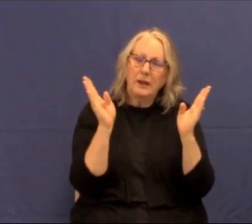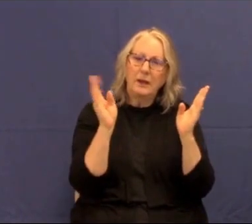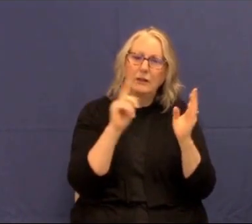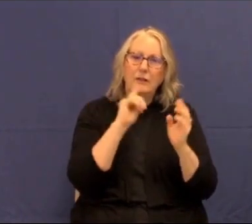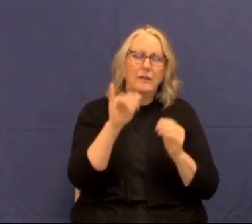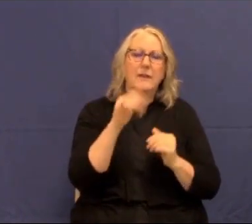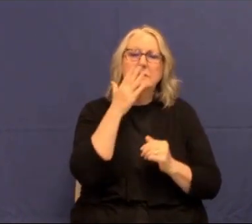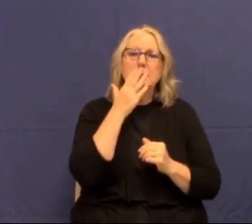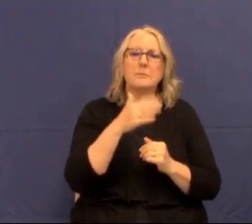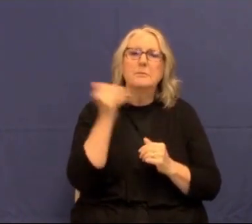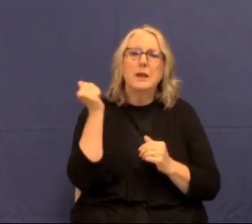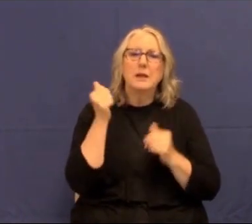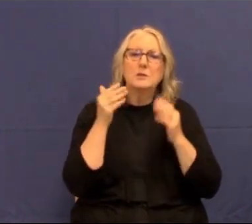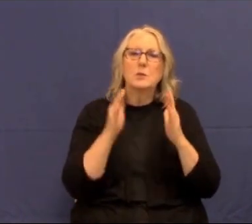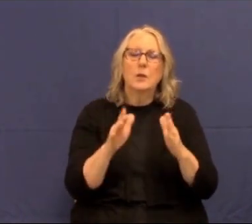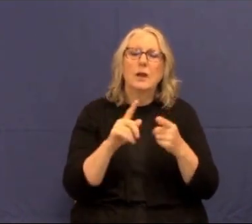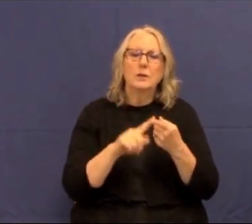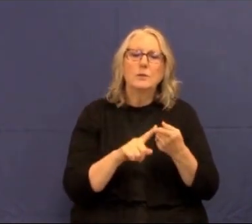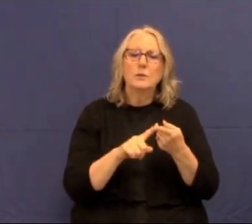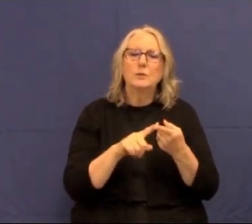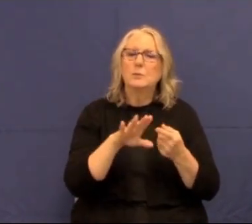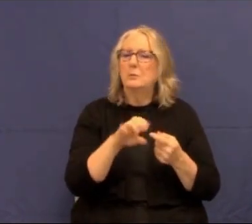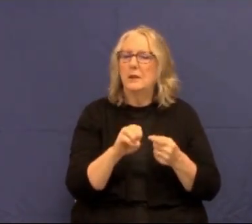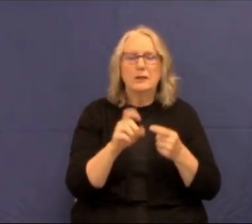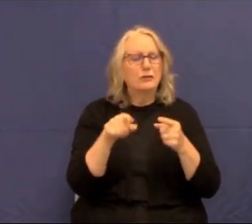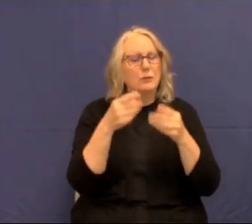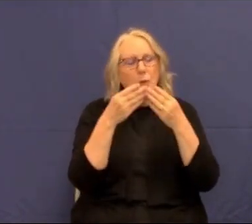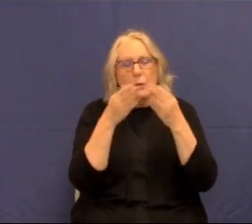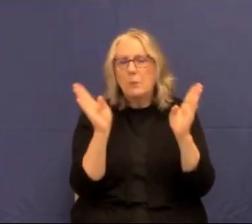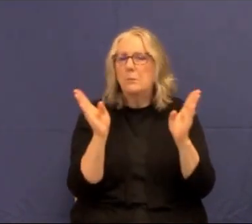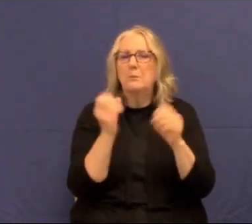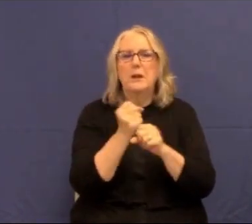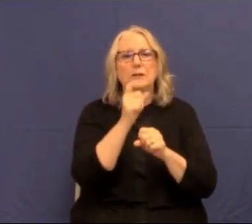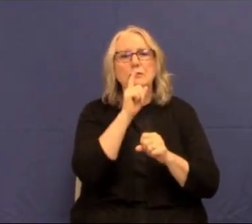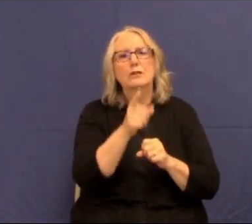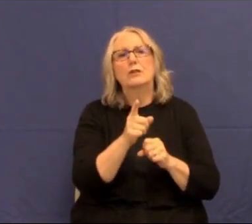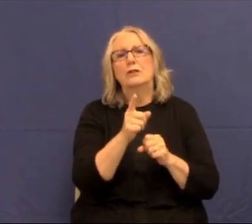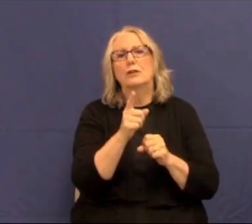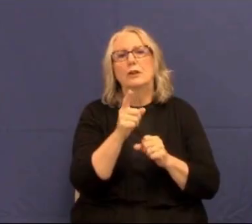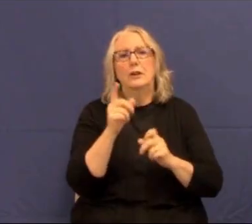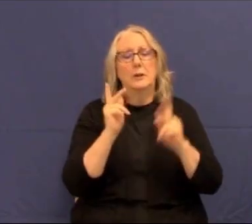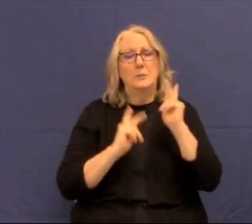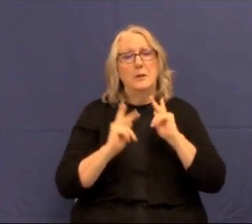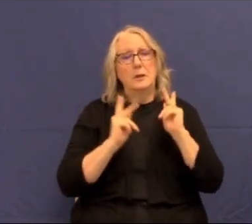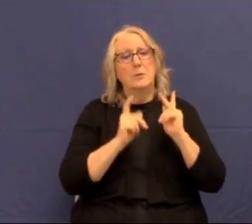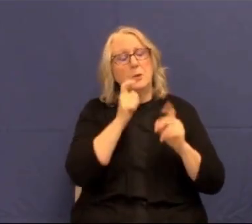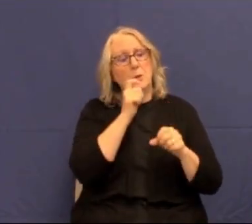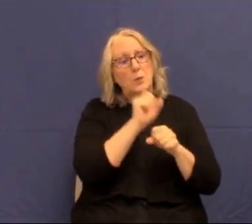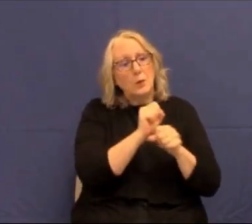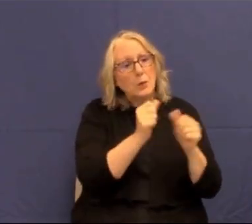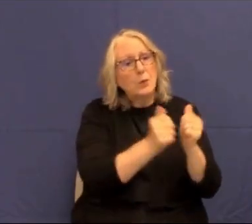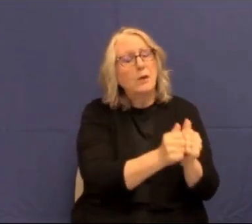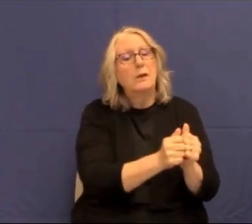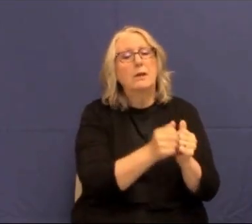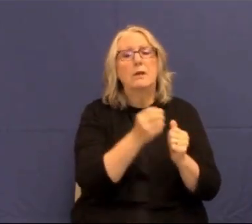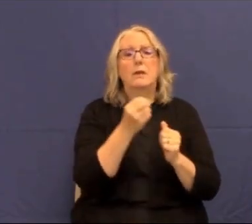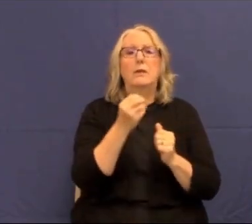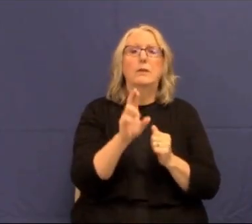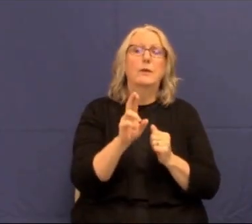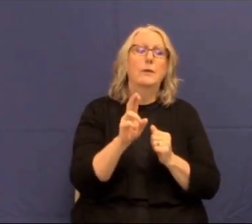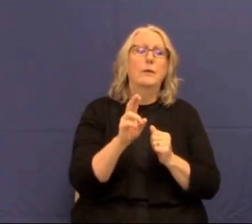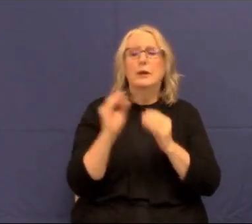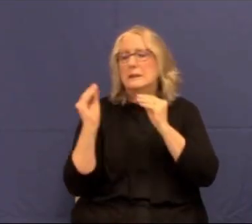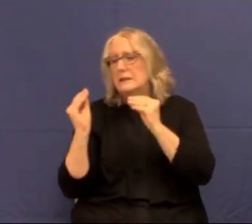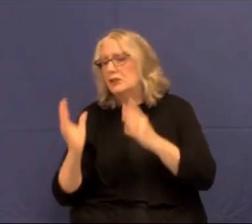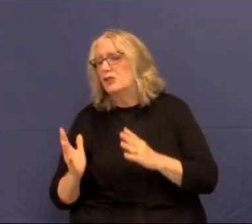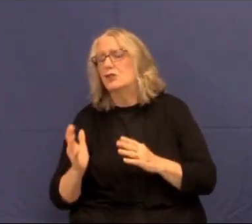open. I think that's the best way to go about it, is just to be open, make sure that, those people that you're working with, or